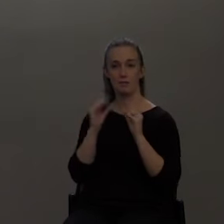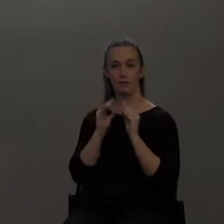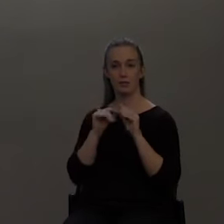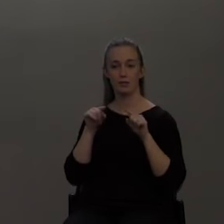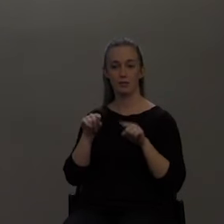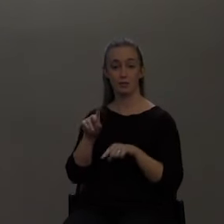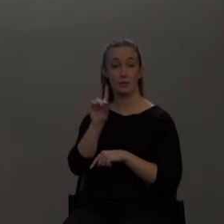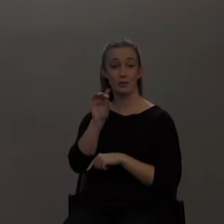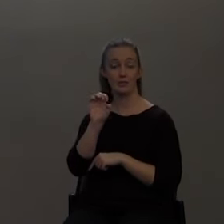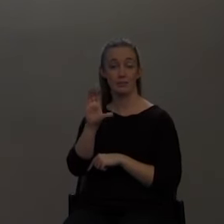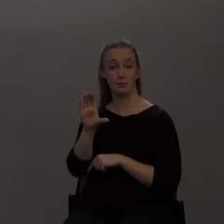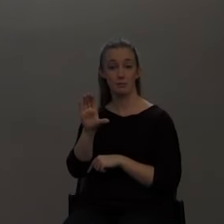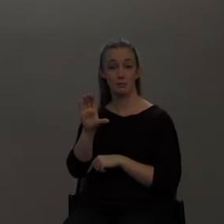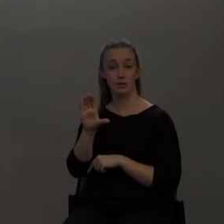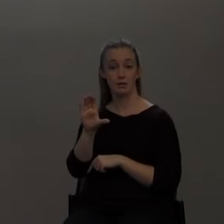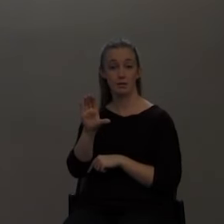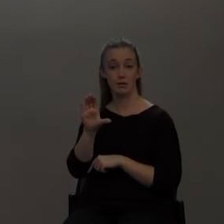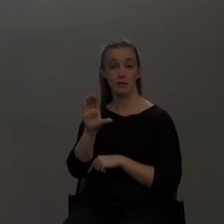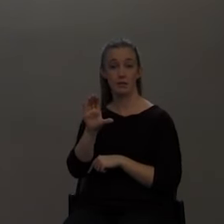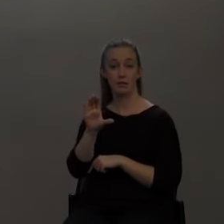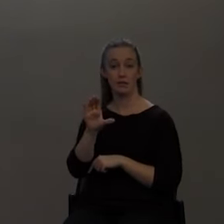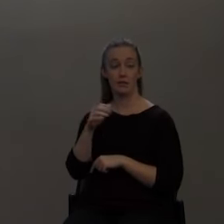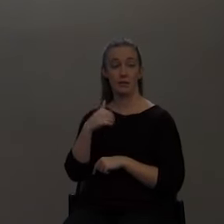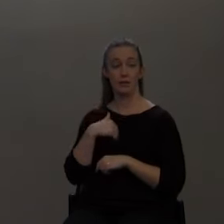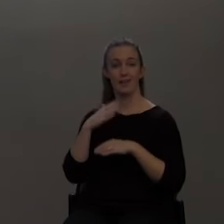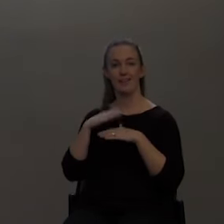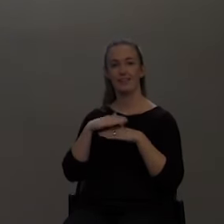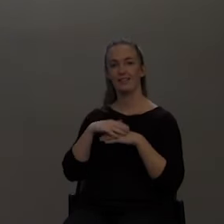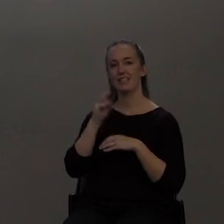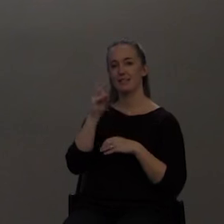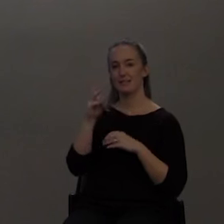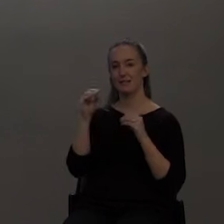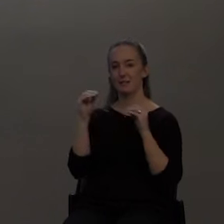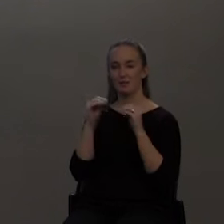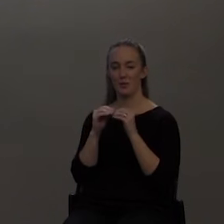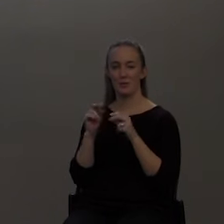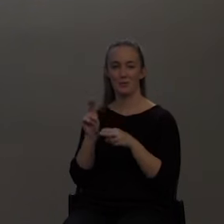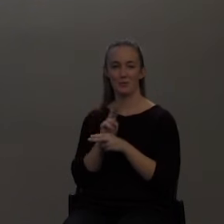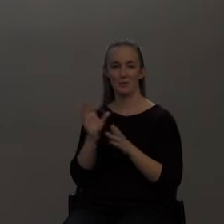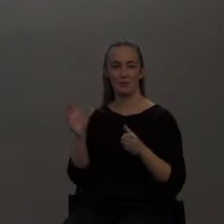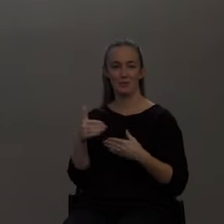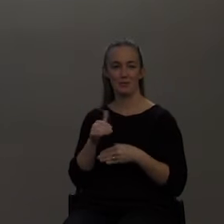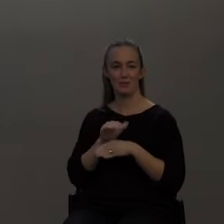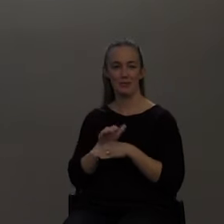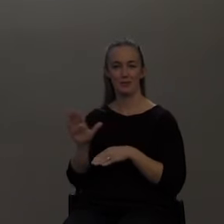Because you at least have six more occupied room nights in your hotels.